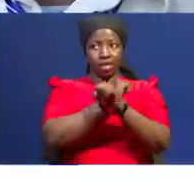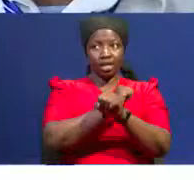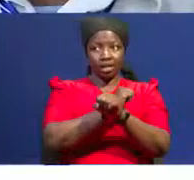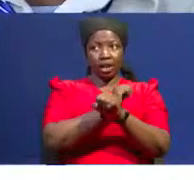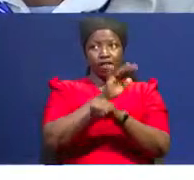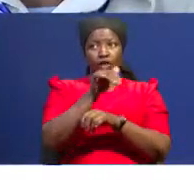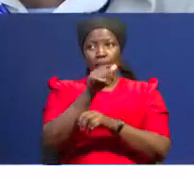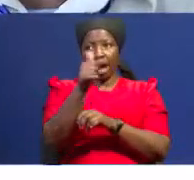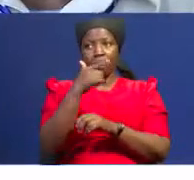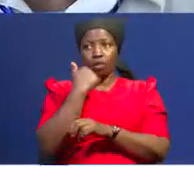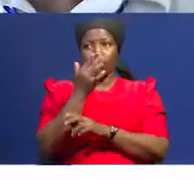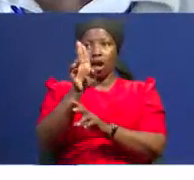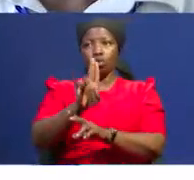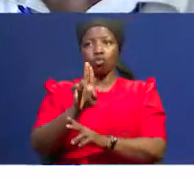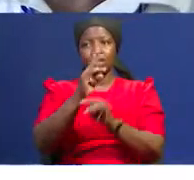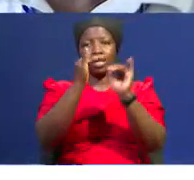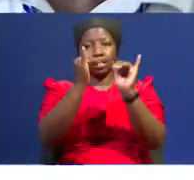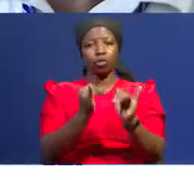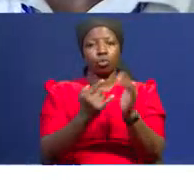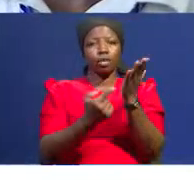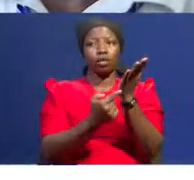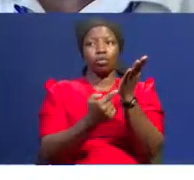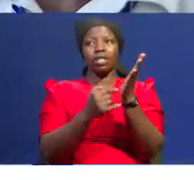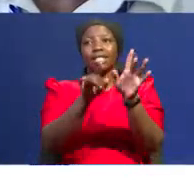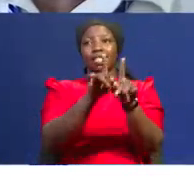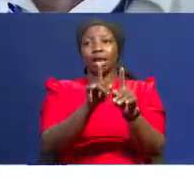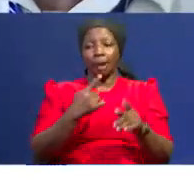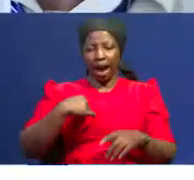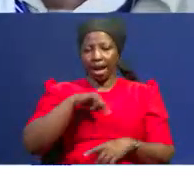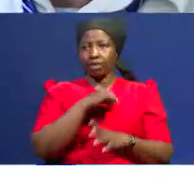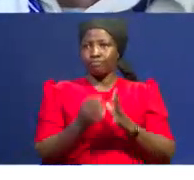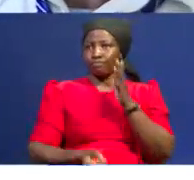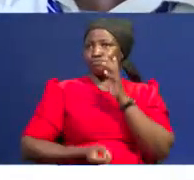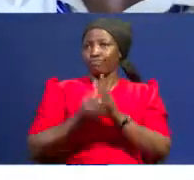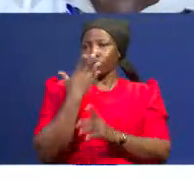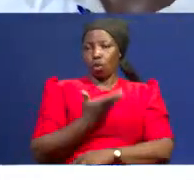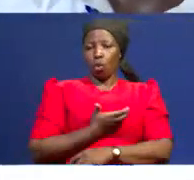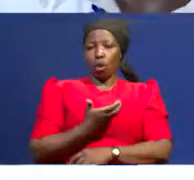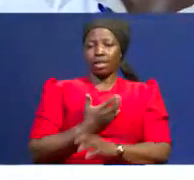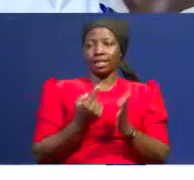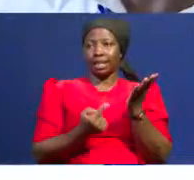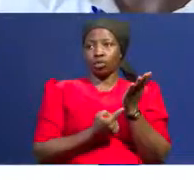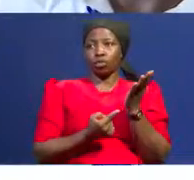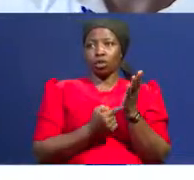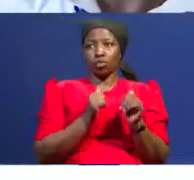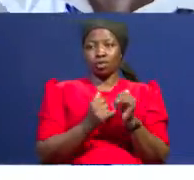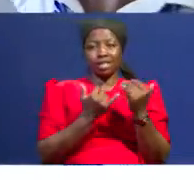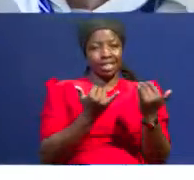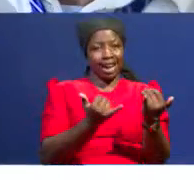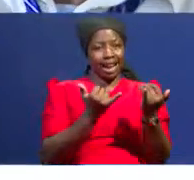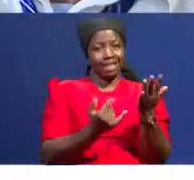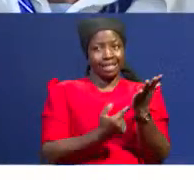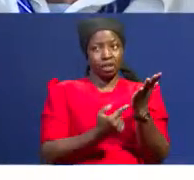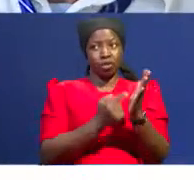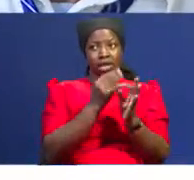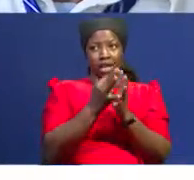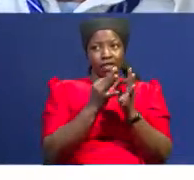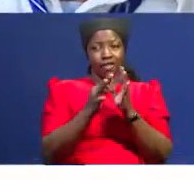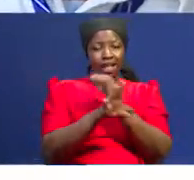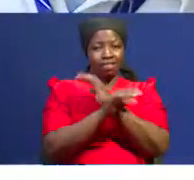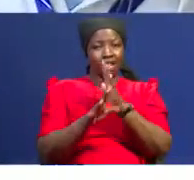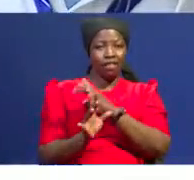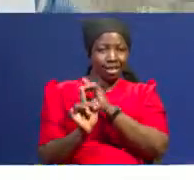ambao wanatumia technology mpya. Pia nasi tumekuja na teknolojia yetu ambayo ni ya kisasa. Kila wakijaribu kuja